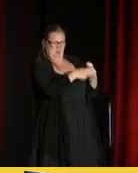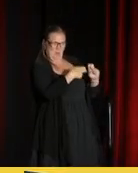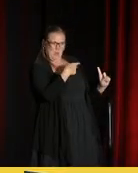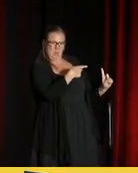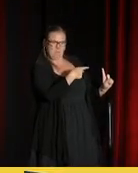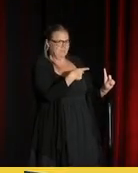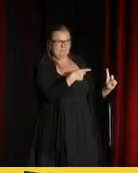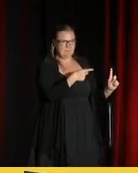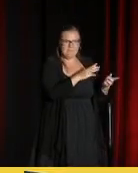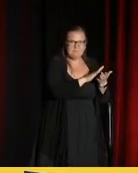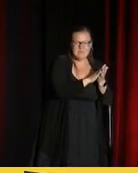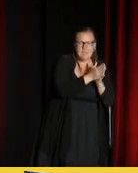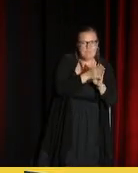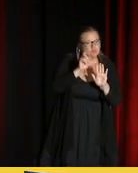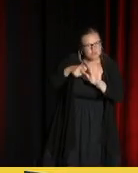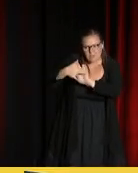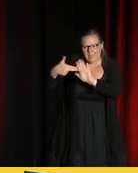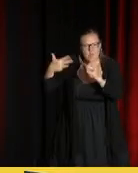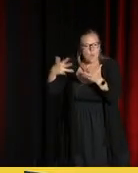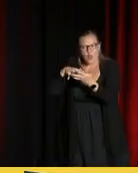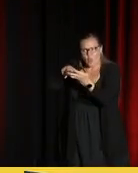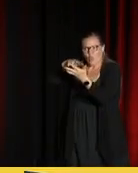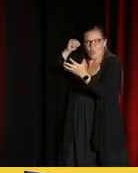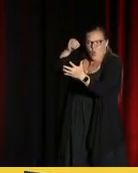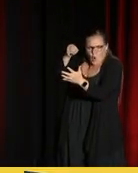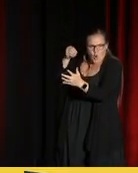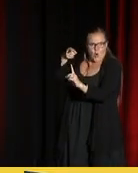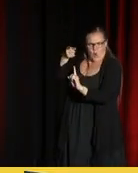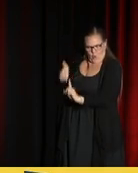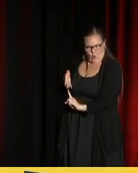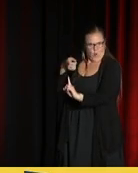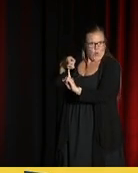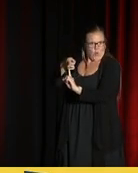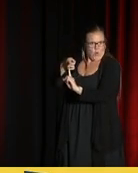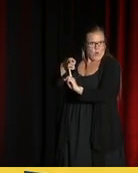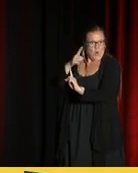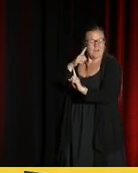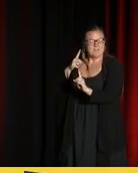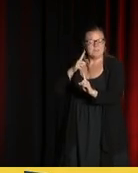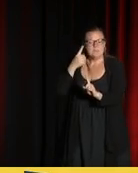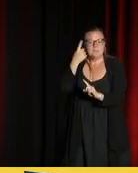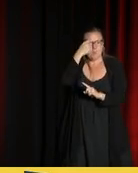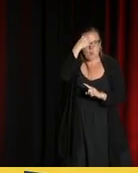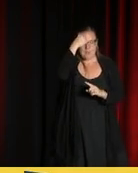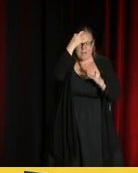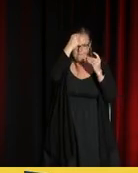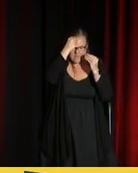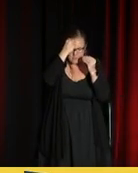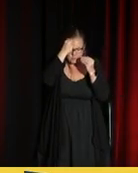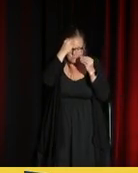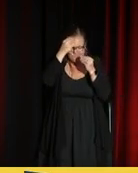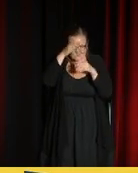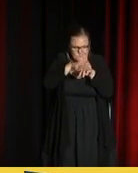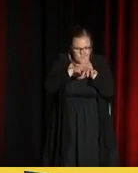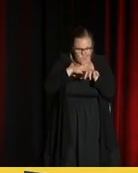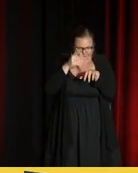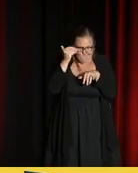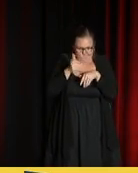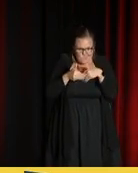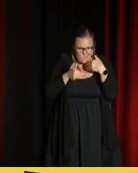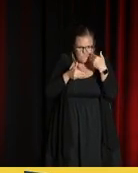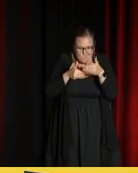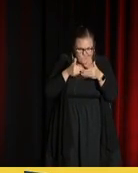a learner. Somebody who processes information slowly is penalized